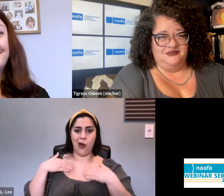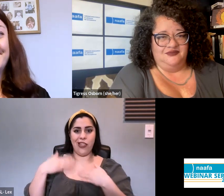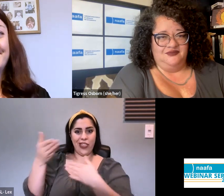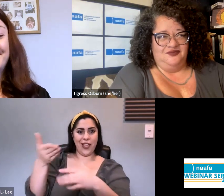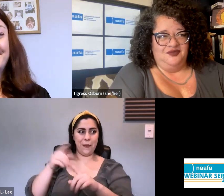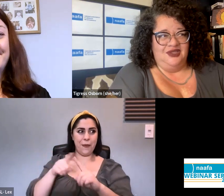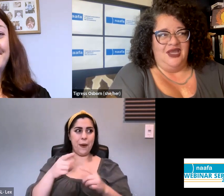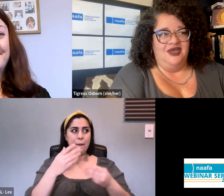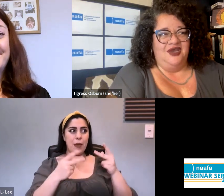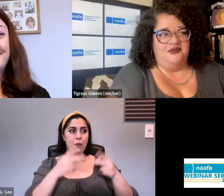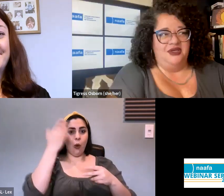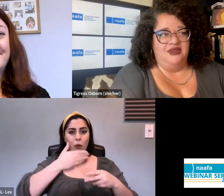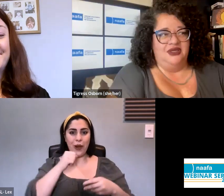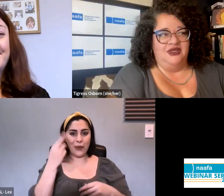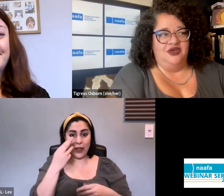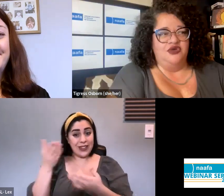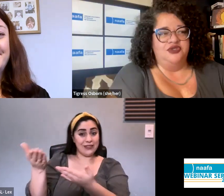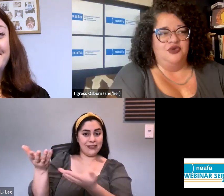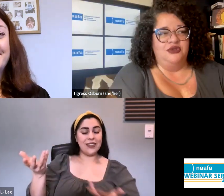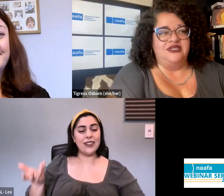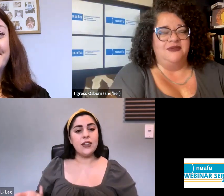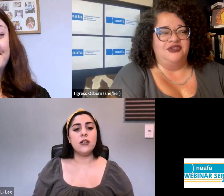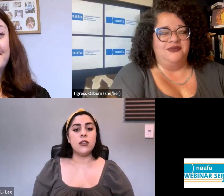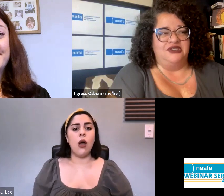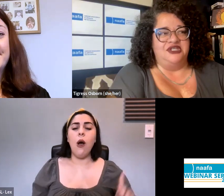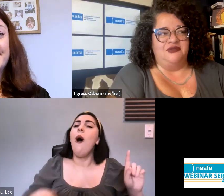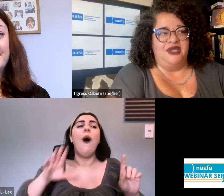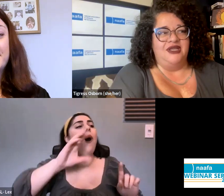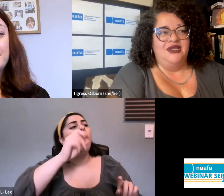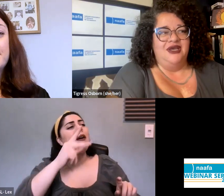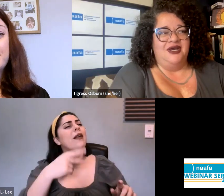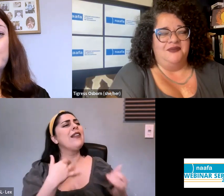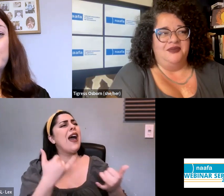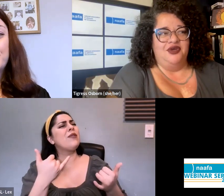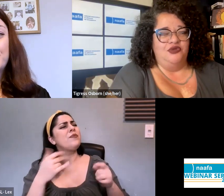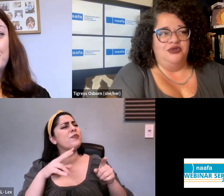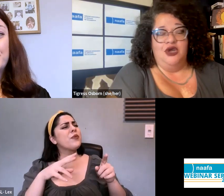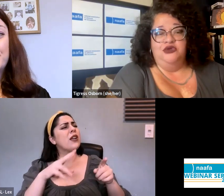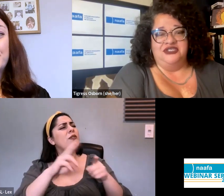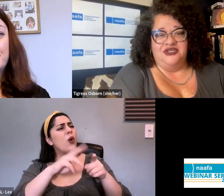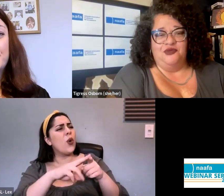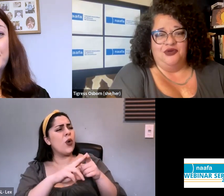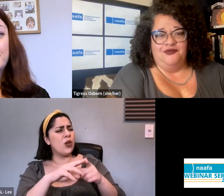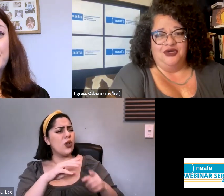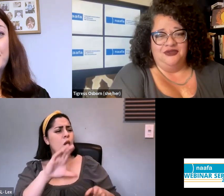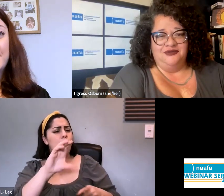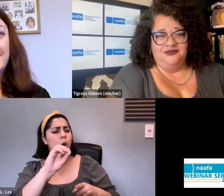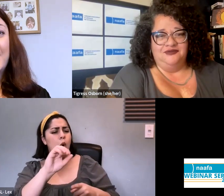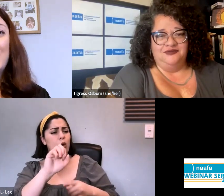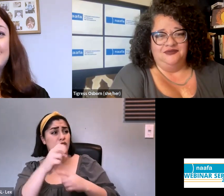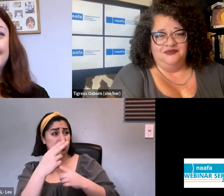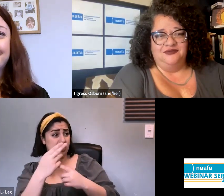everything. And so let's talk about terminology a little bit. Coach is another word